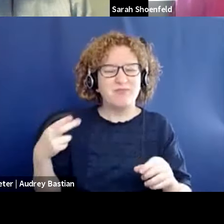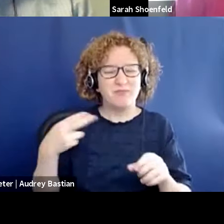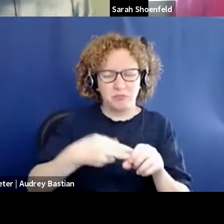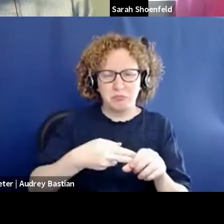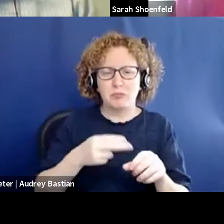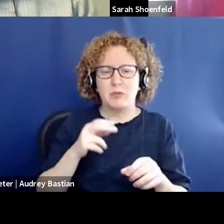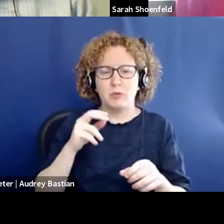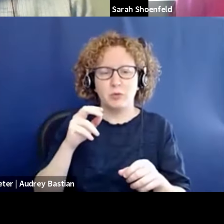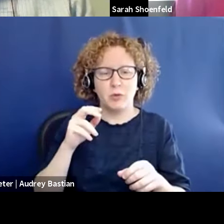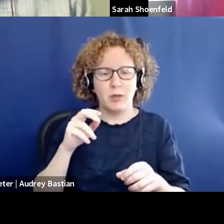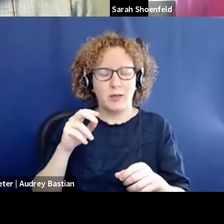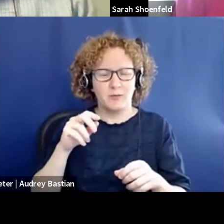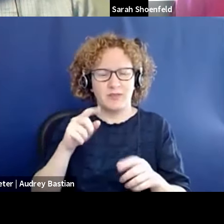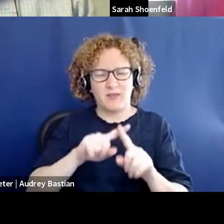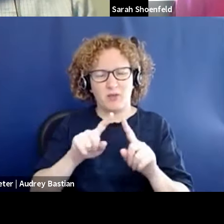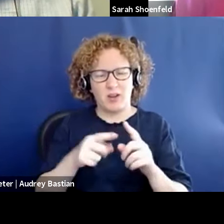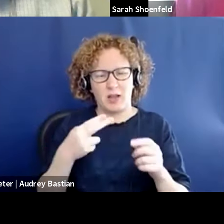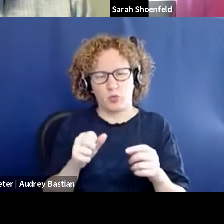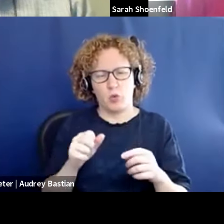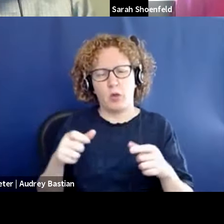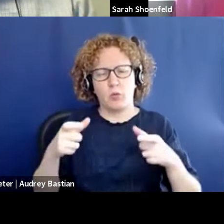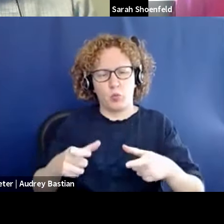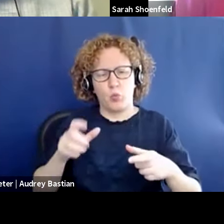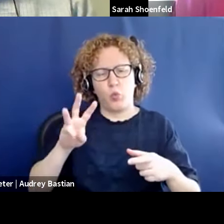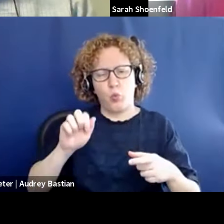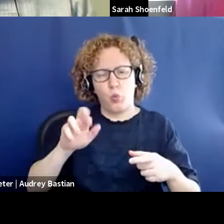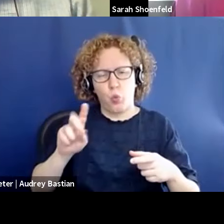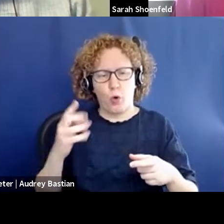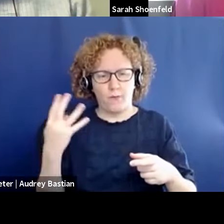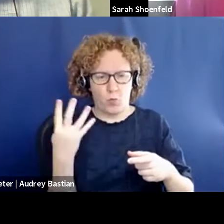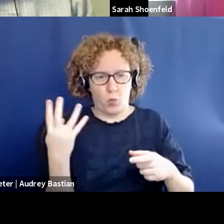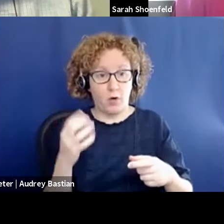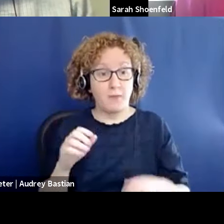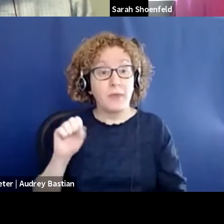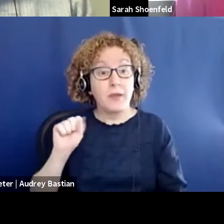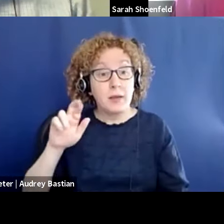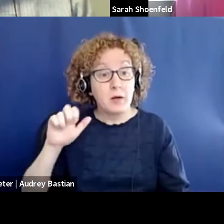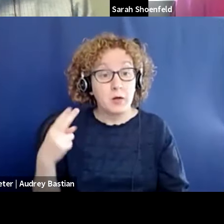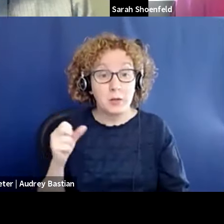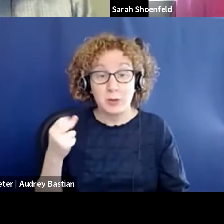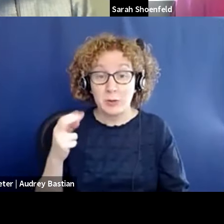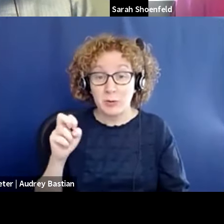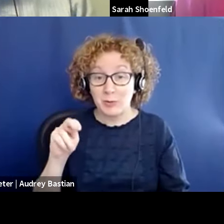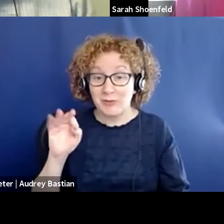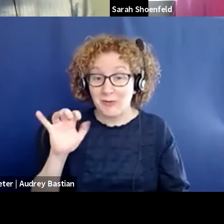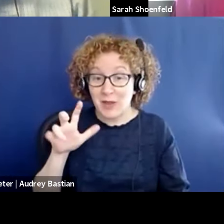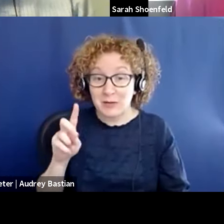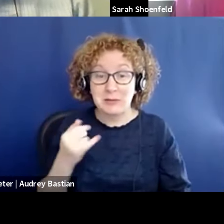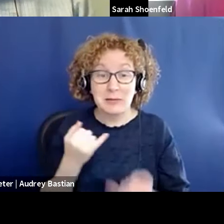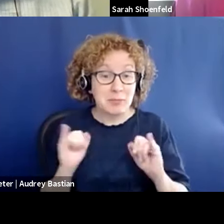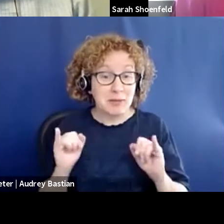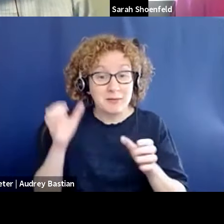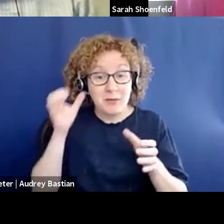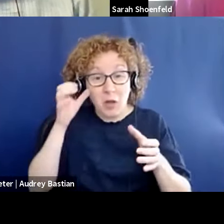4. Sarah Schoenfeld, another of the project's co-directors, is a public historian and independent scholar specializing in DC